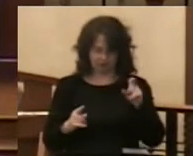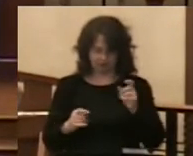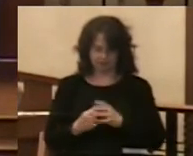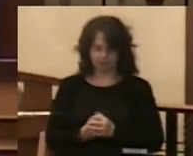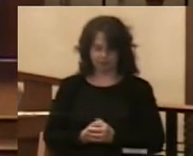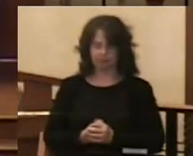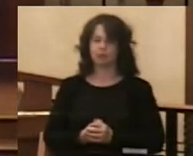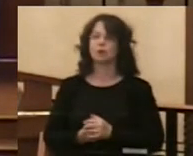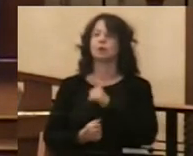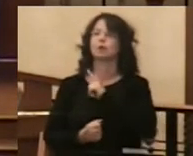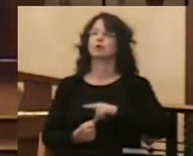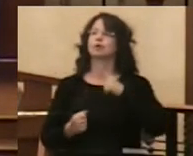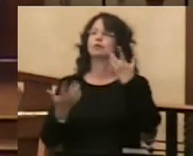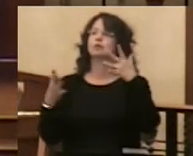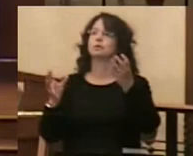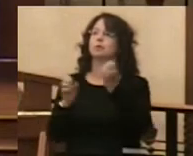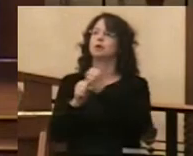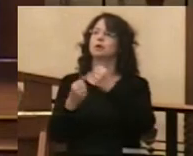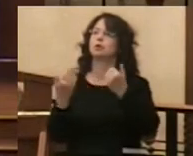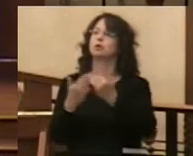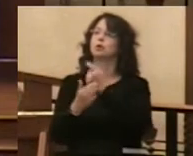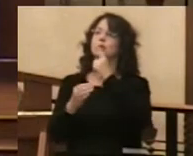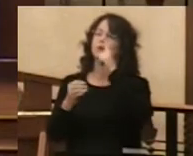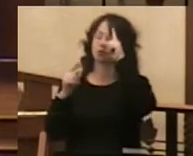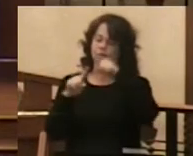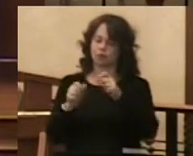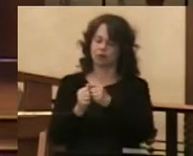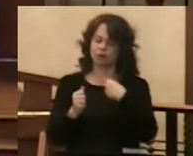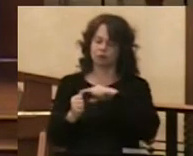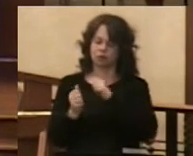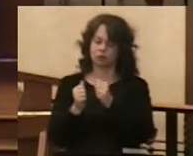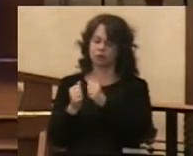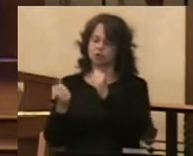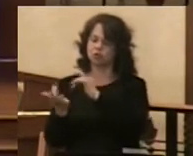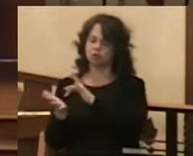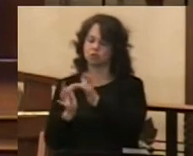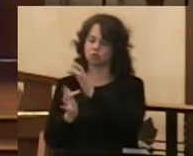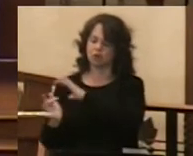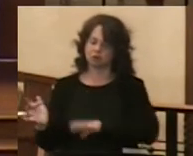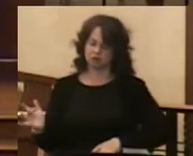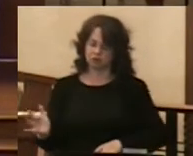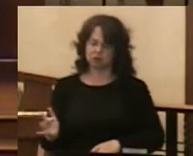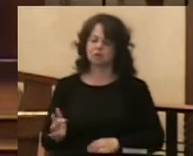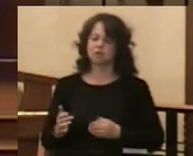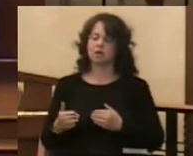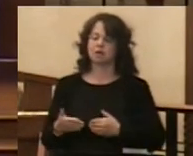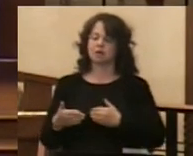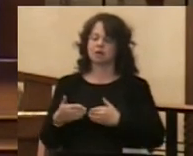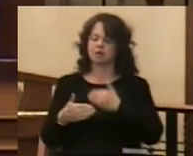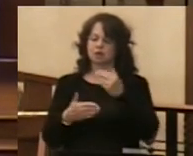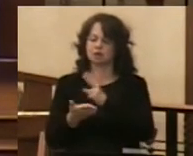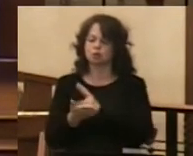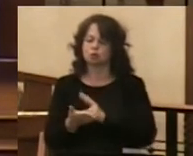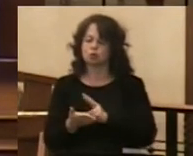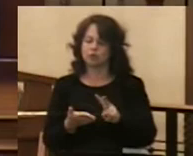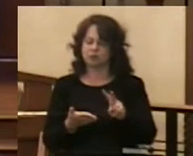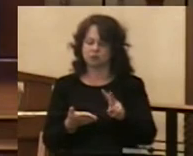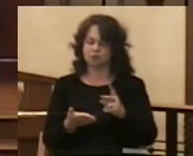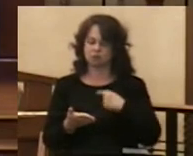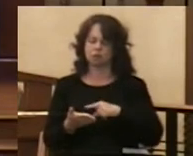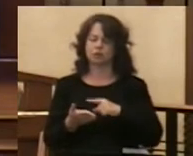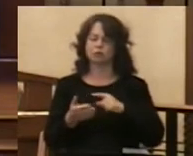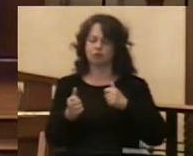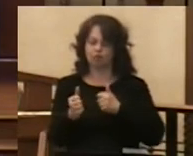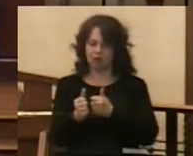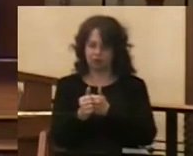Lord, you have made a new covenant with us in Jesus. In these next 2 weeks, we trace the steps that lead to the fulfillment